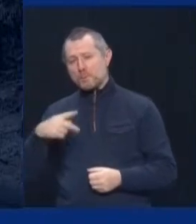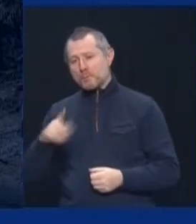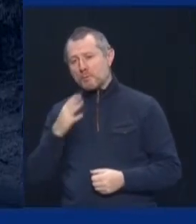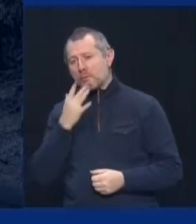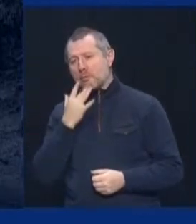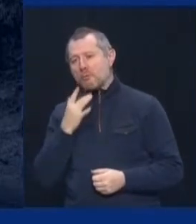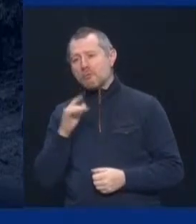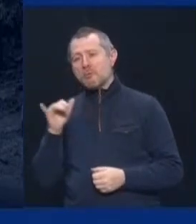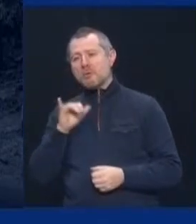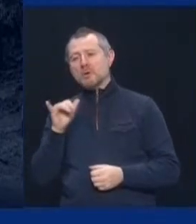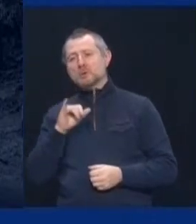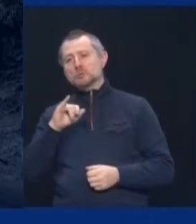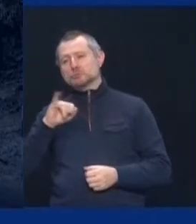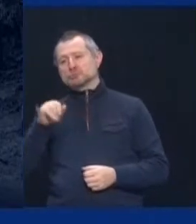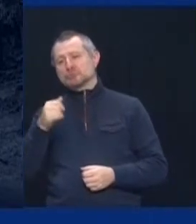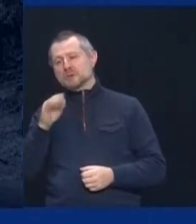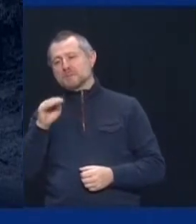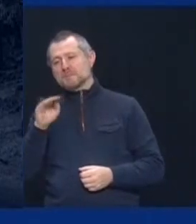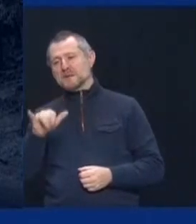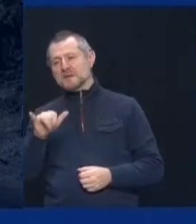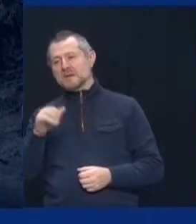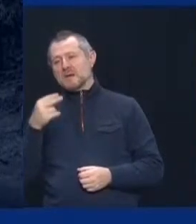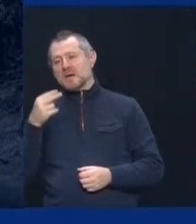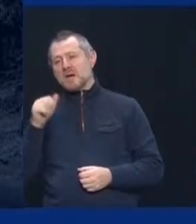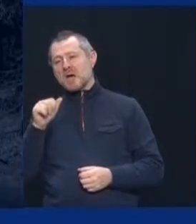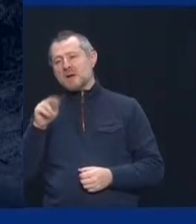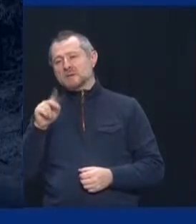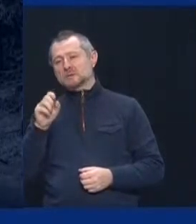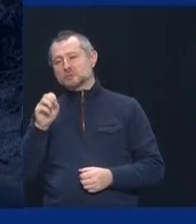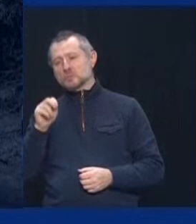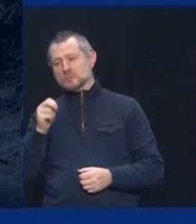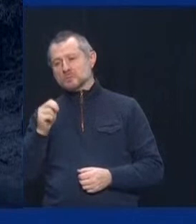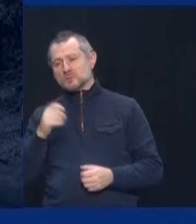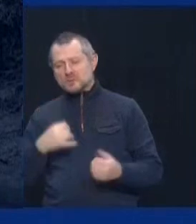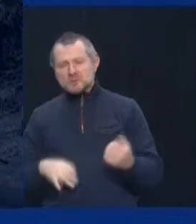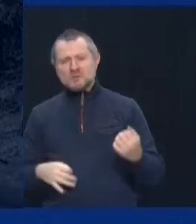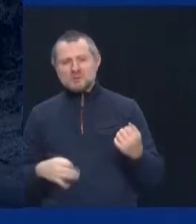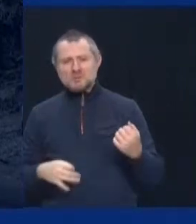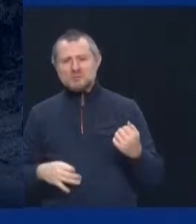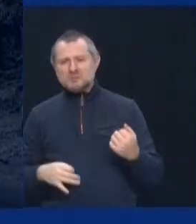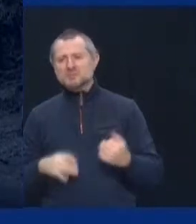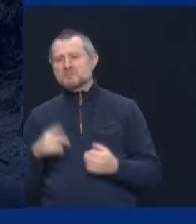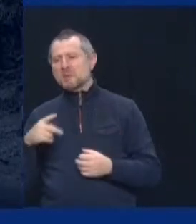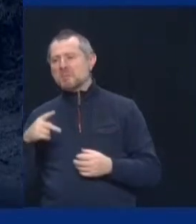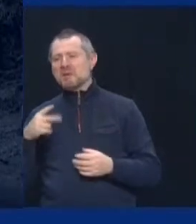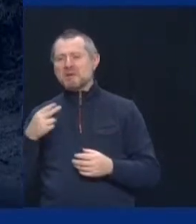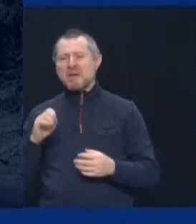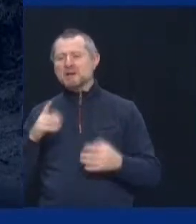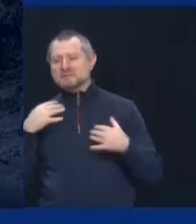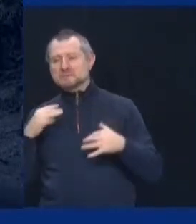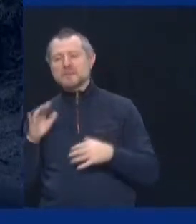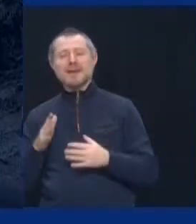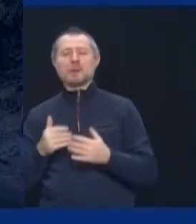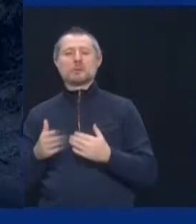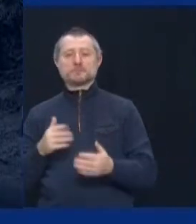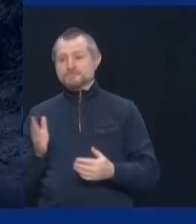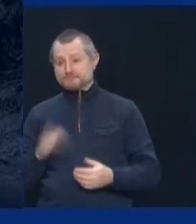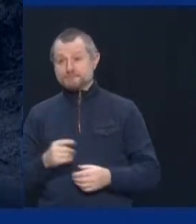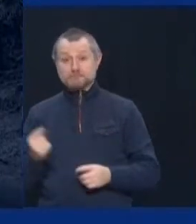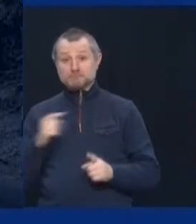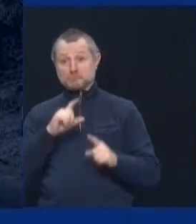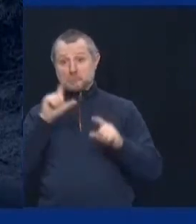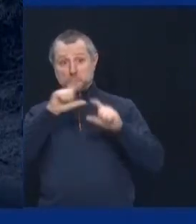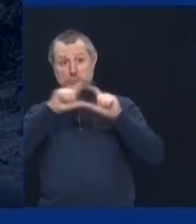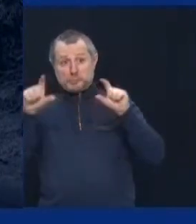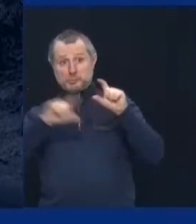Jimi Hendrix, also pointing to two very specific areas with very high snowfall, 18